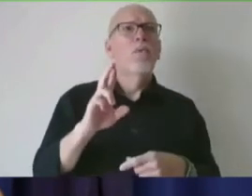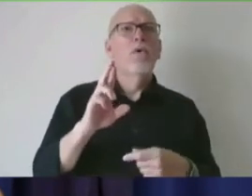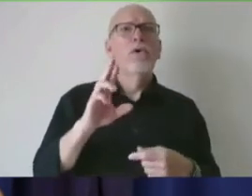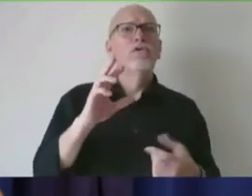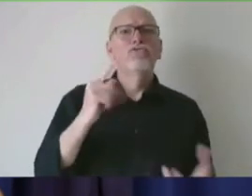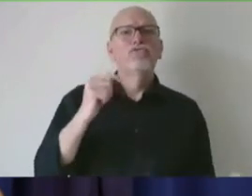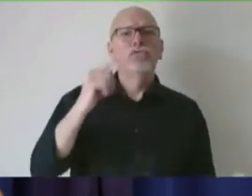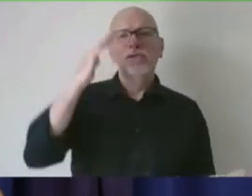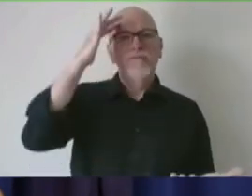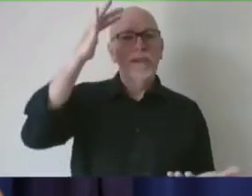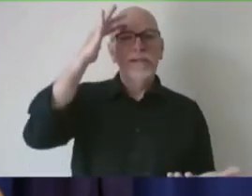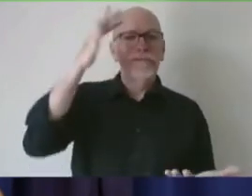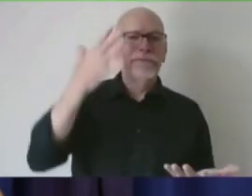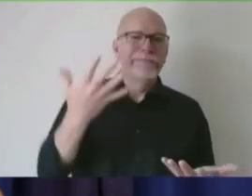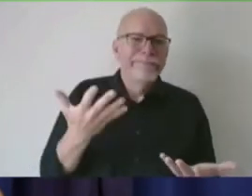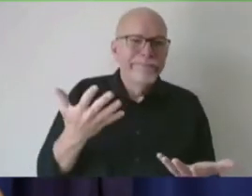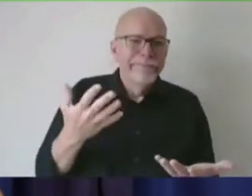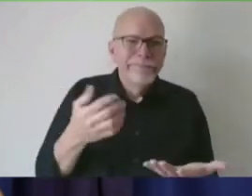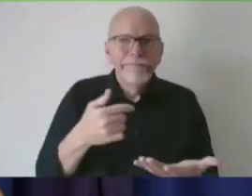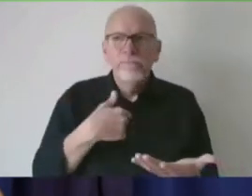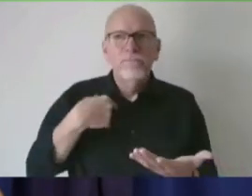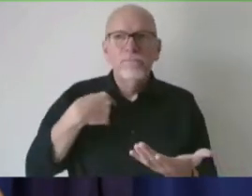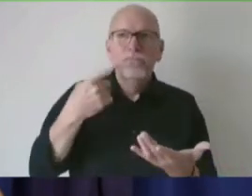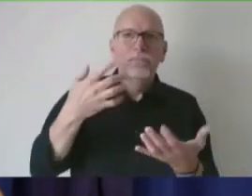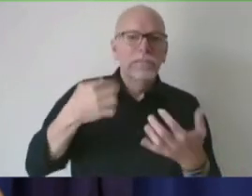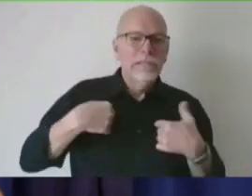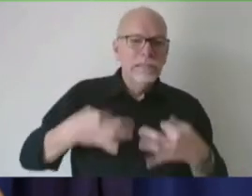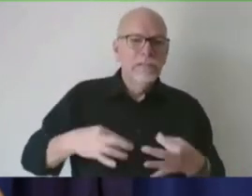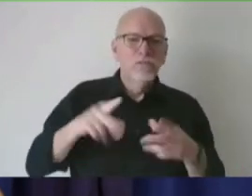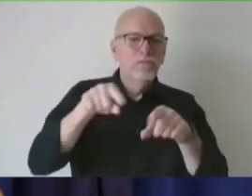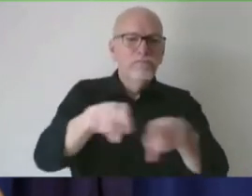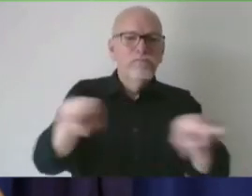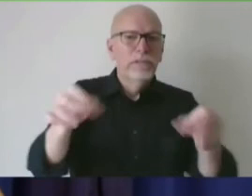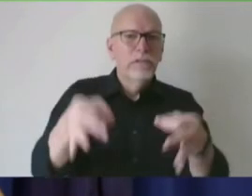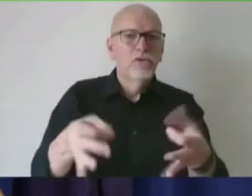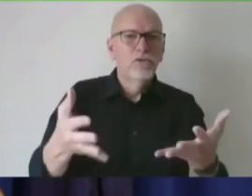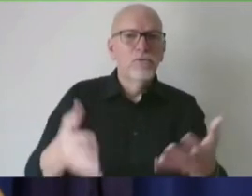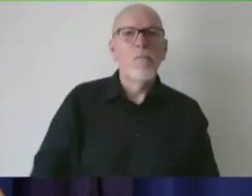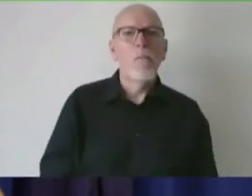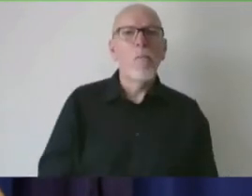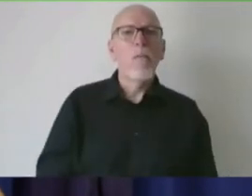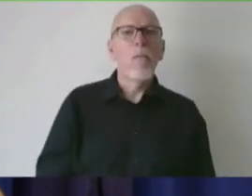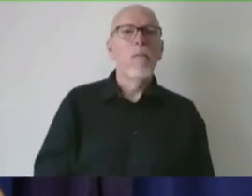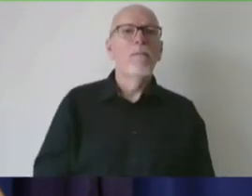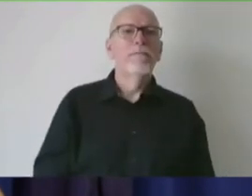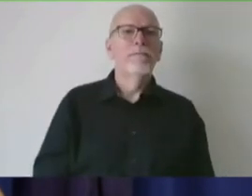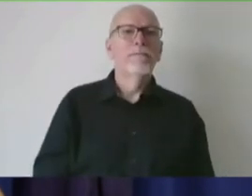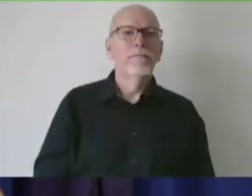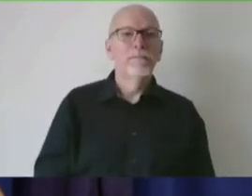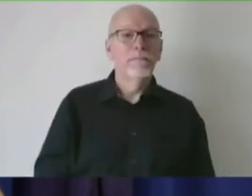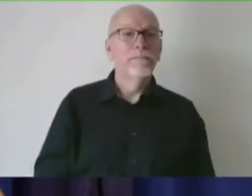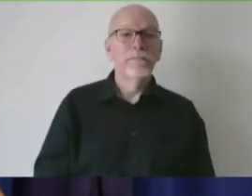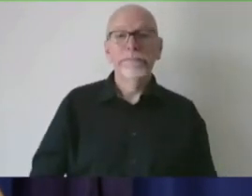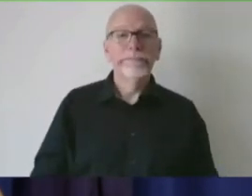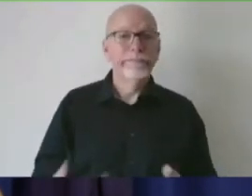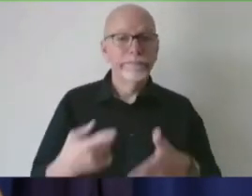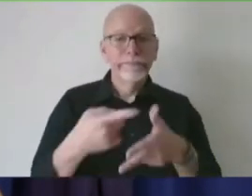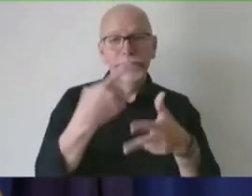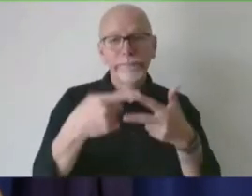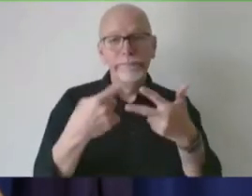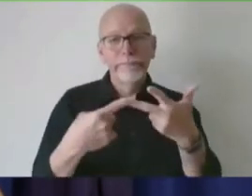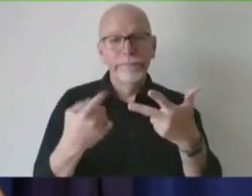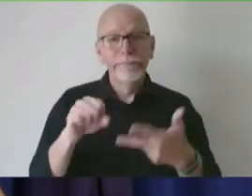issue of who should be in charge of making those decisions? It may be somewhat a combination of all of that. I mean, we